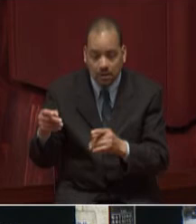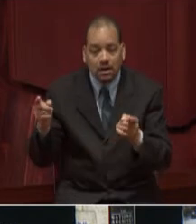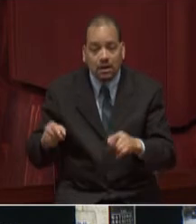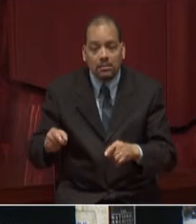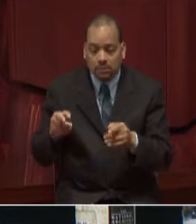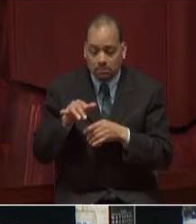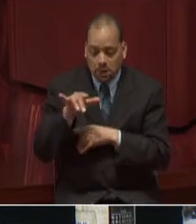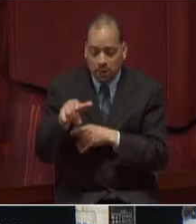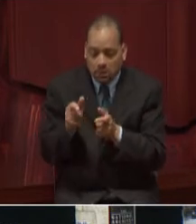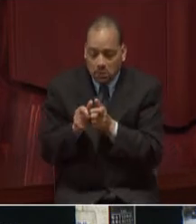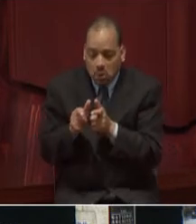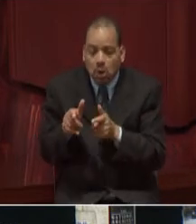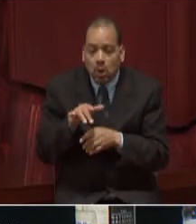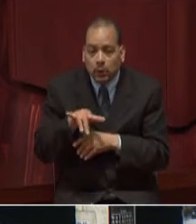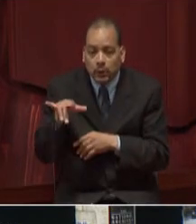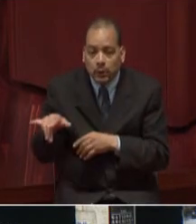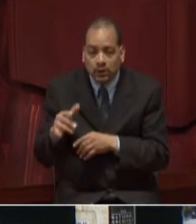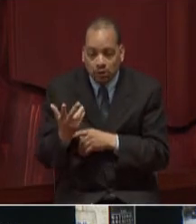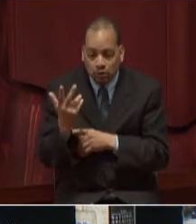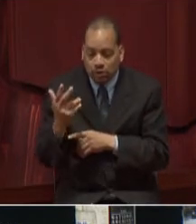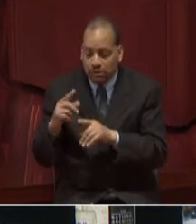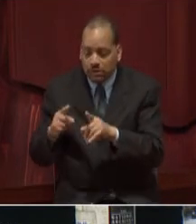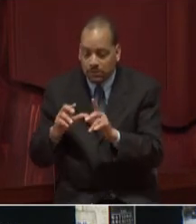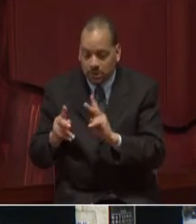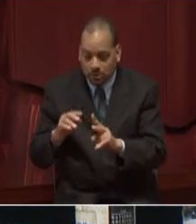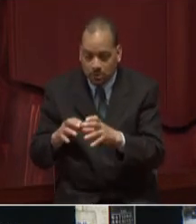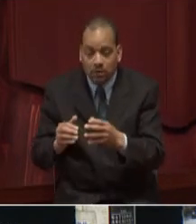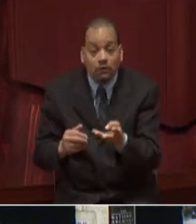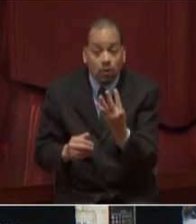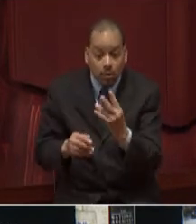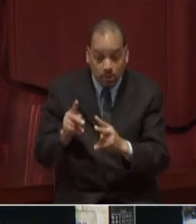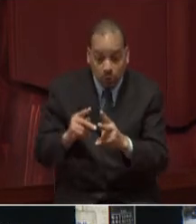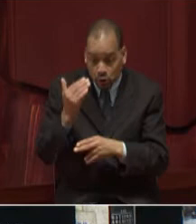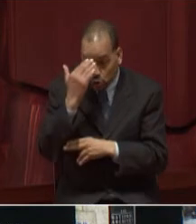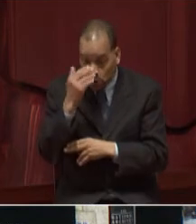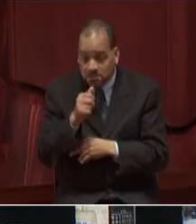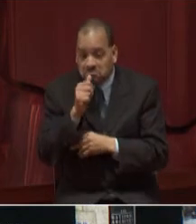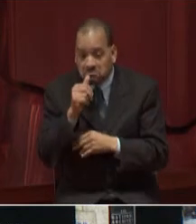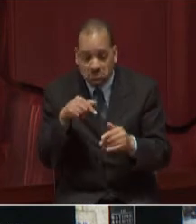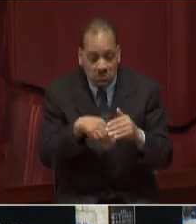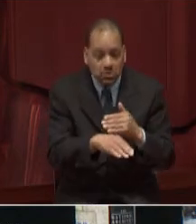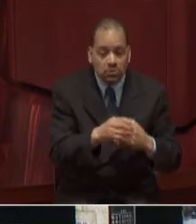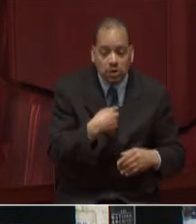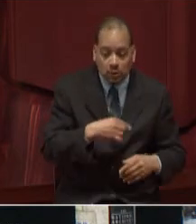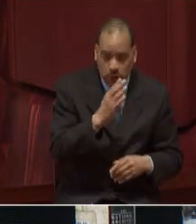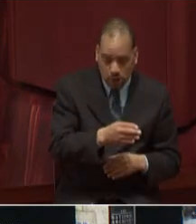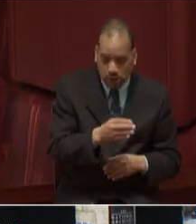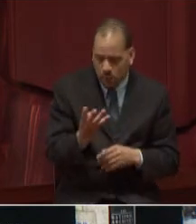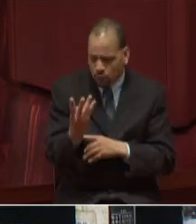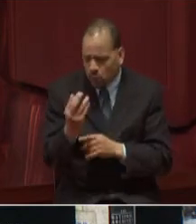that plane. There were four of us who knew we were going secretly to China, because the trip was public for these other reasons, other